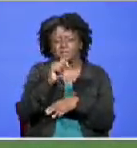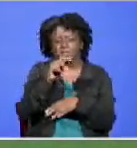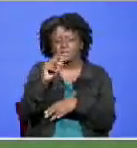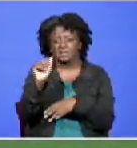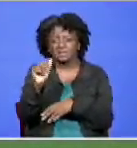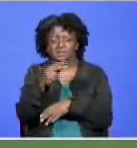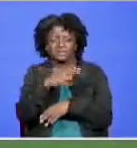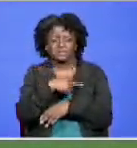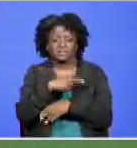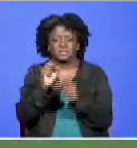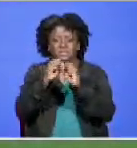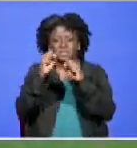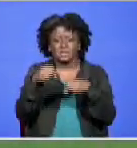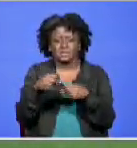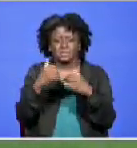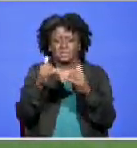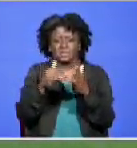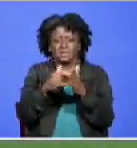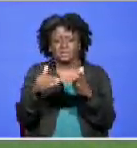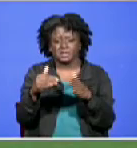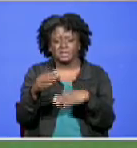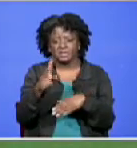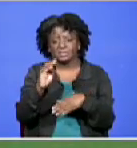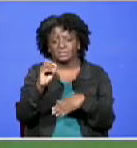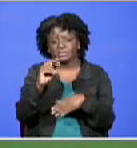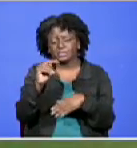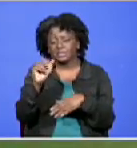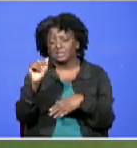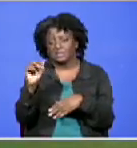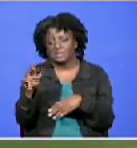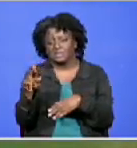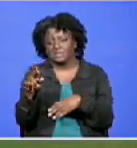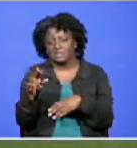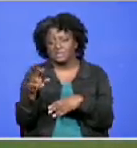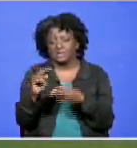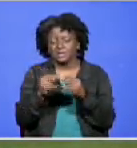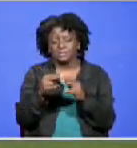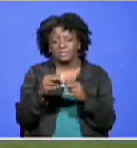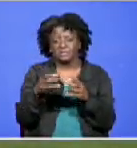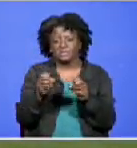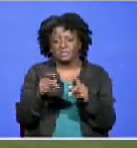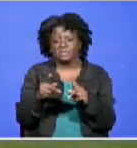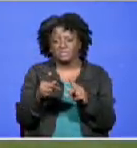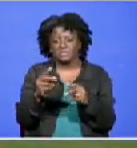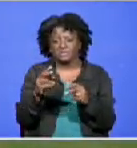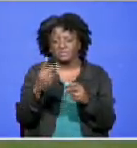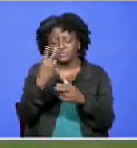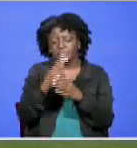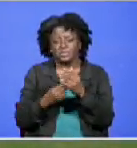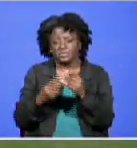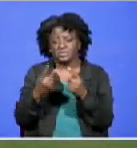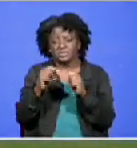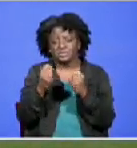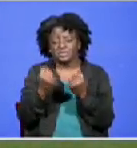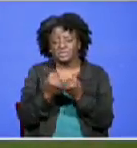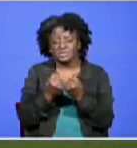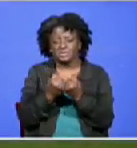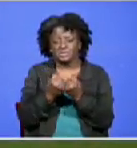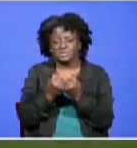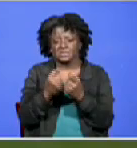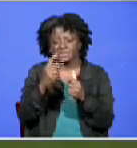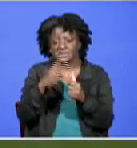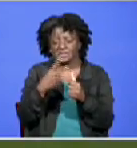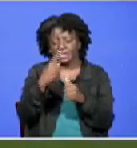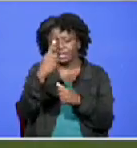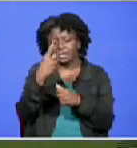Stadium, taking on Bonaire. A number of chances in the first half for both teams. Neither would convert. In the second half, though, Happy Hall gets the Bahamas on the